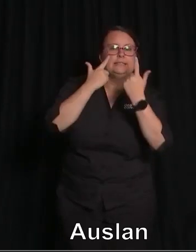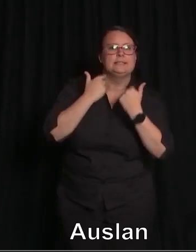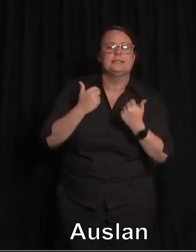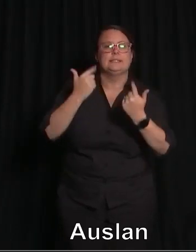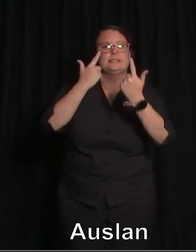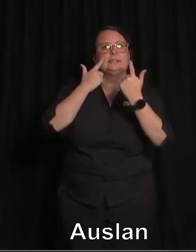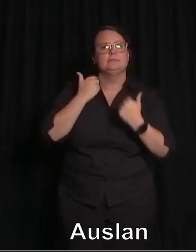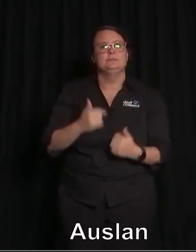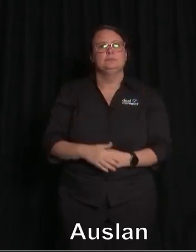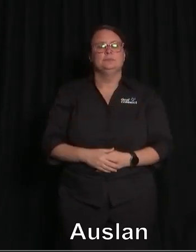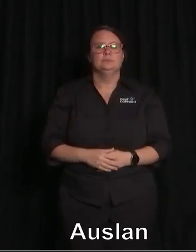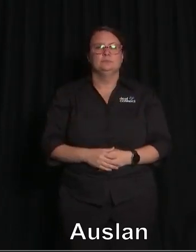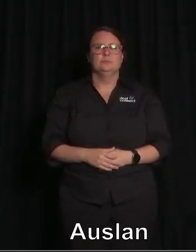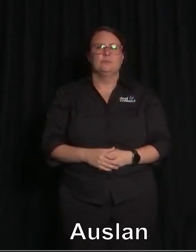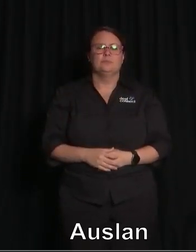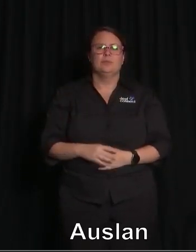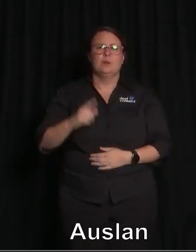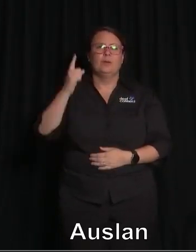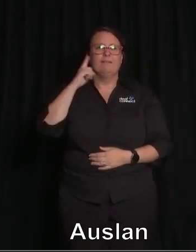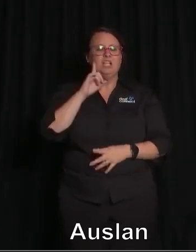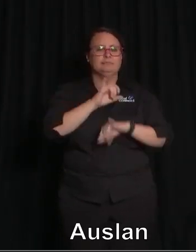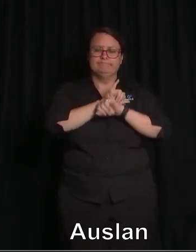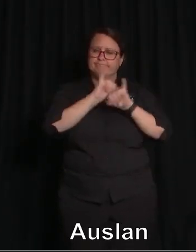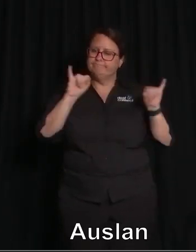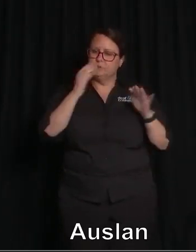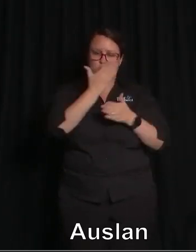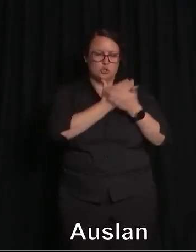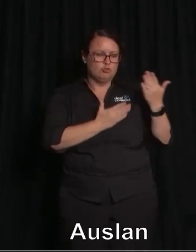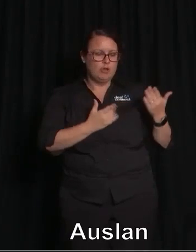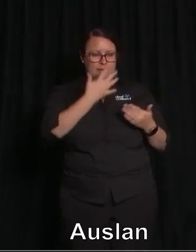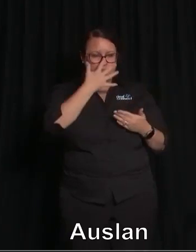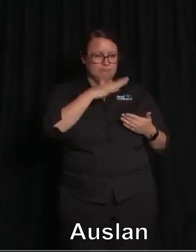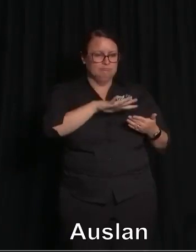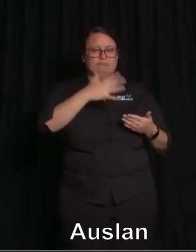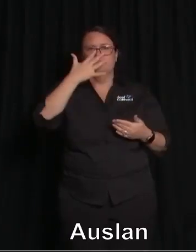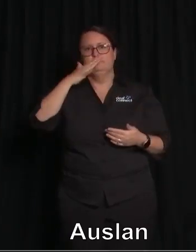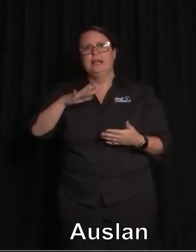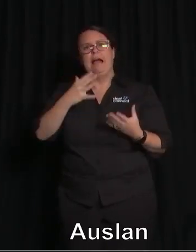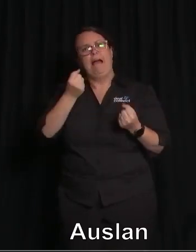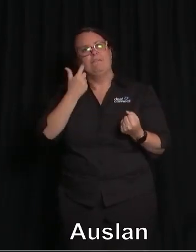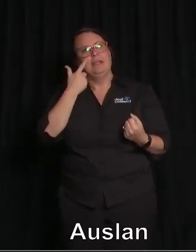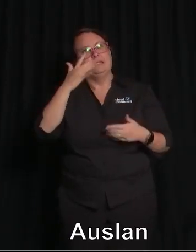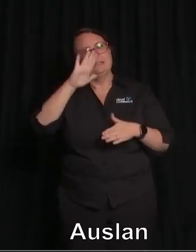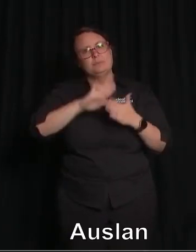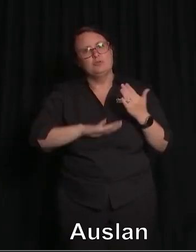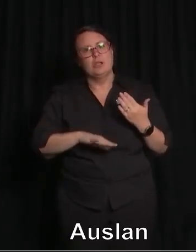accounts of the atrocities members of our LGBTQIA+ family have faced and are still facing.